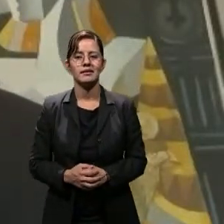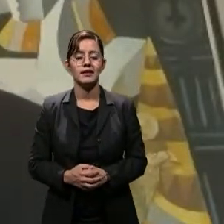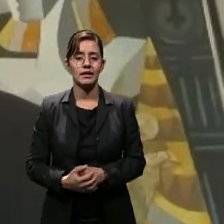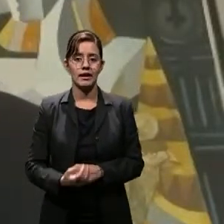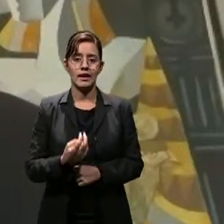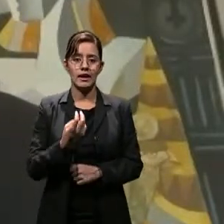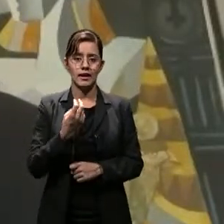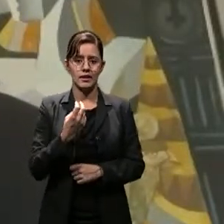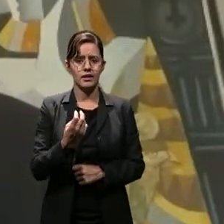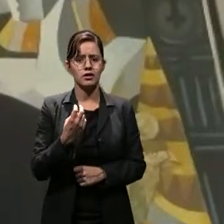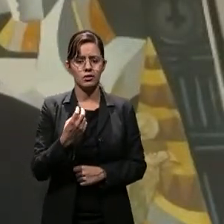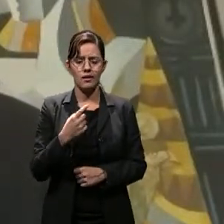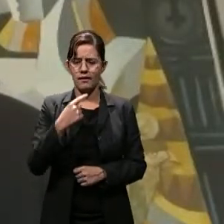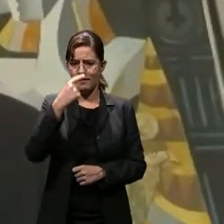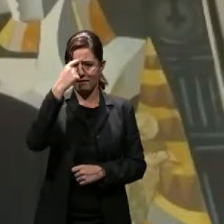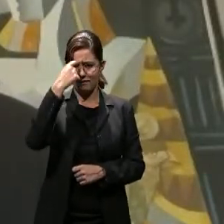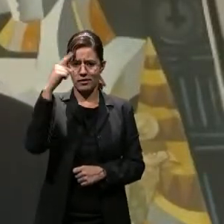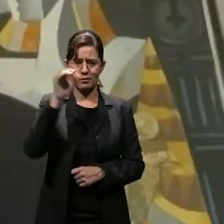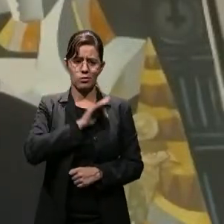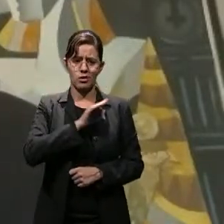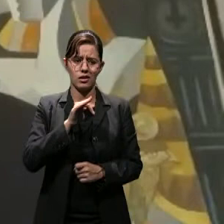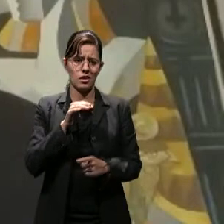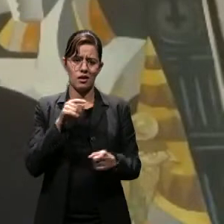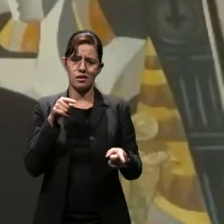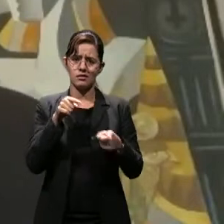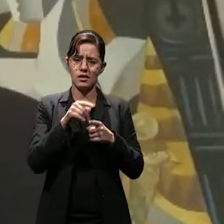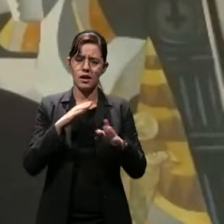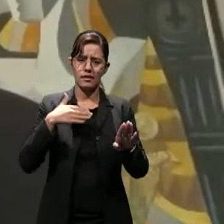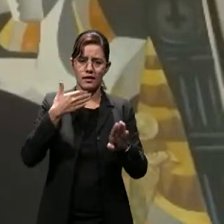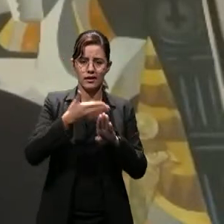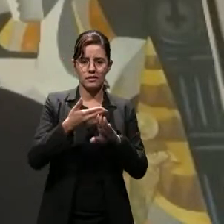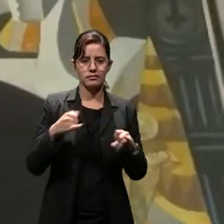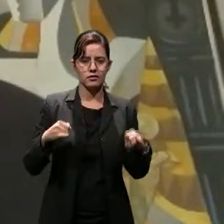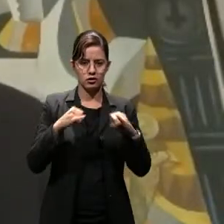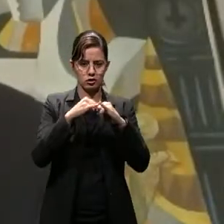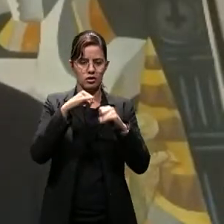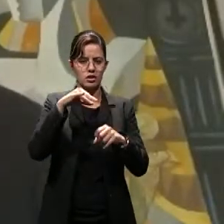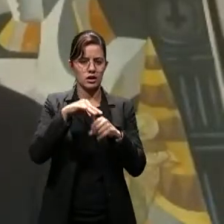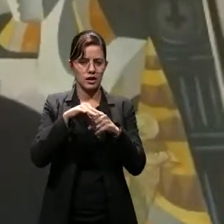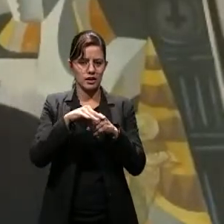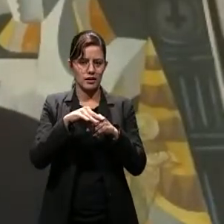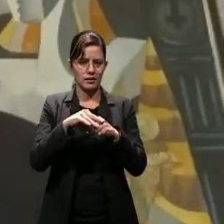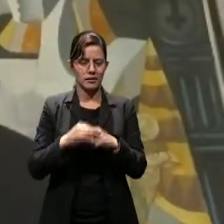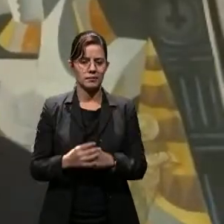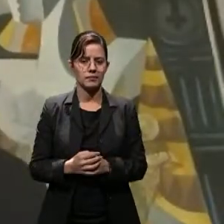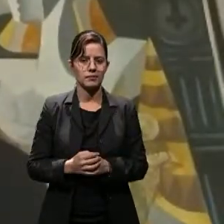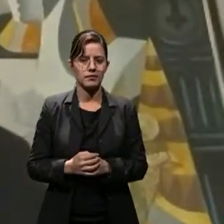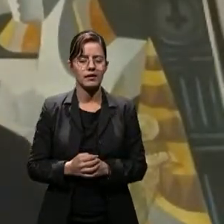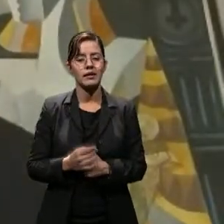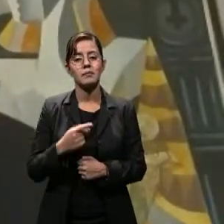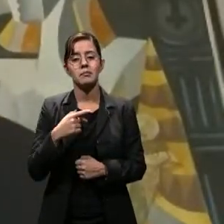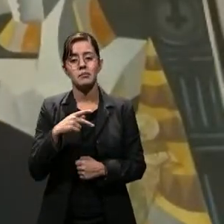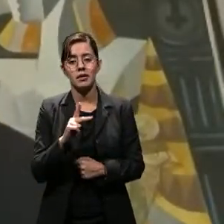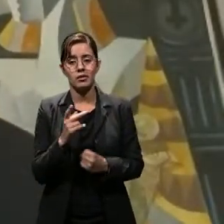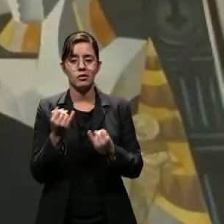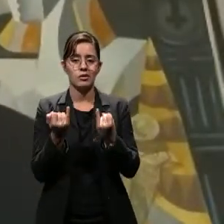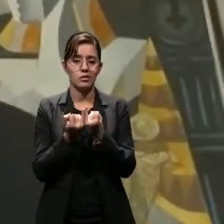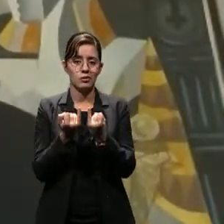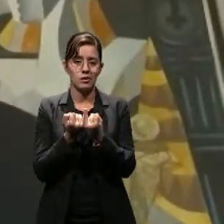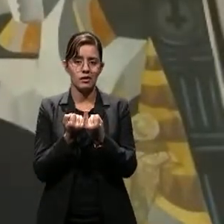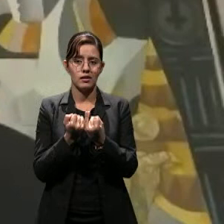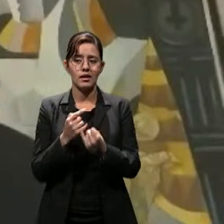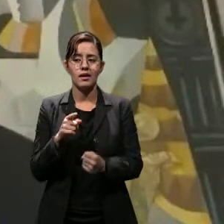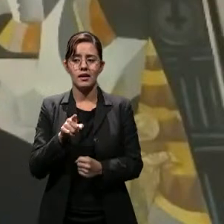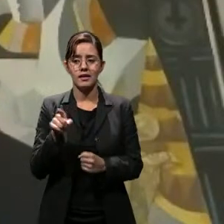a way which is very easy to use to attack the electoral institutions, but it